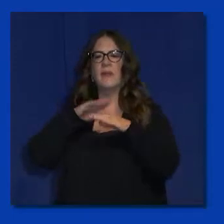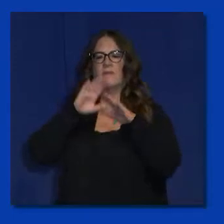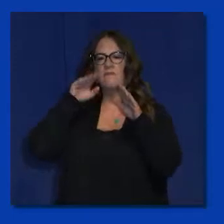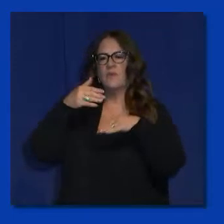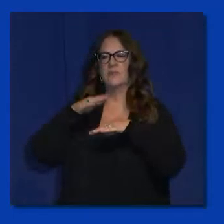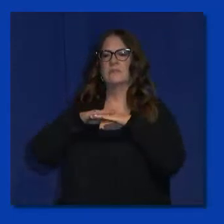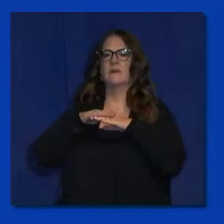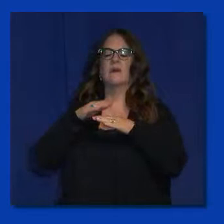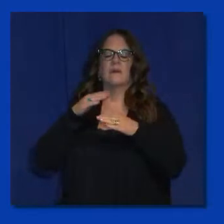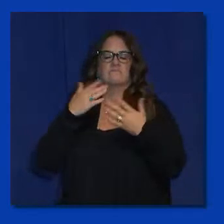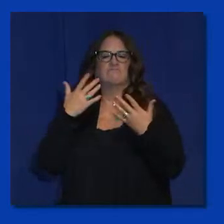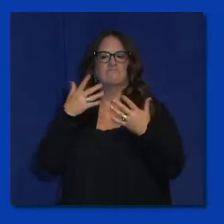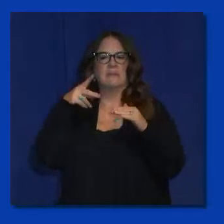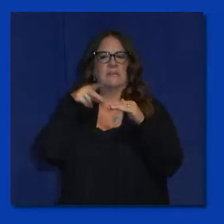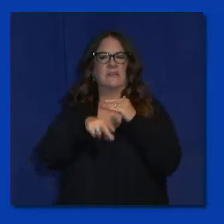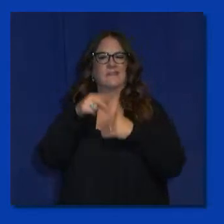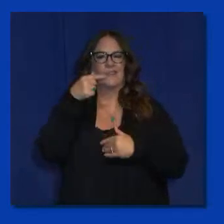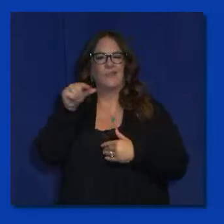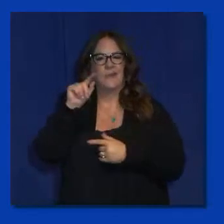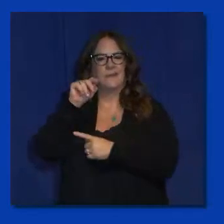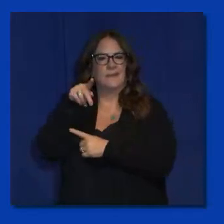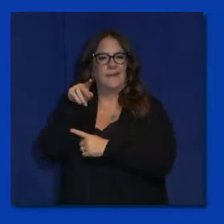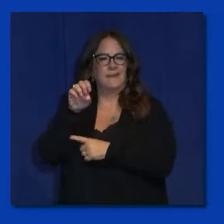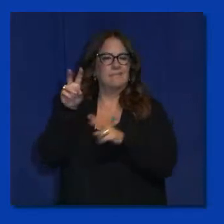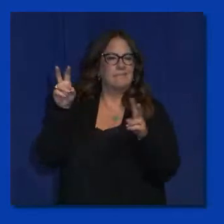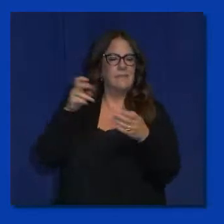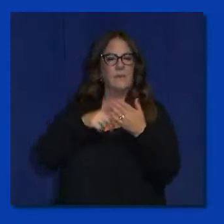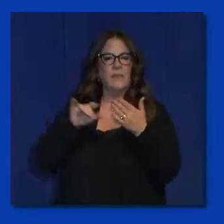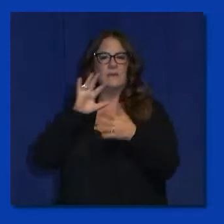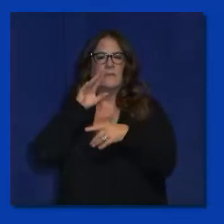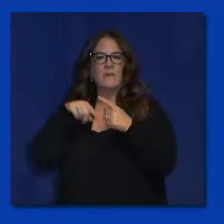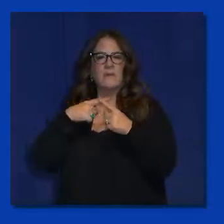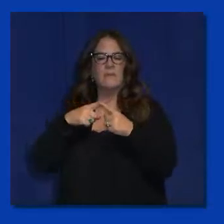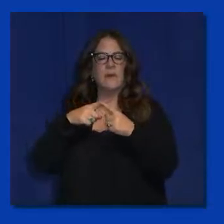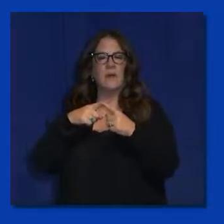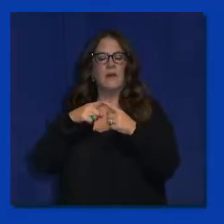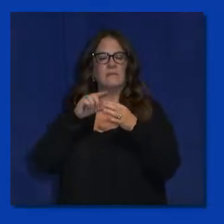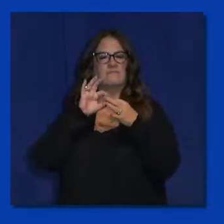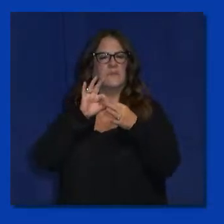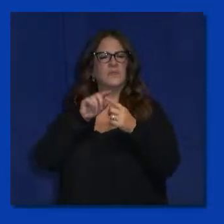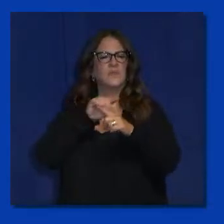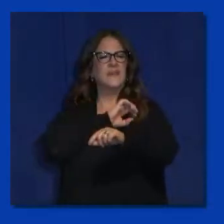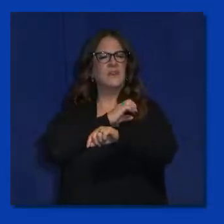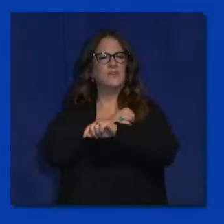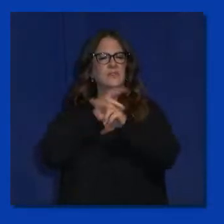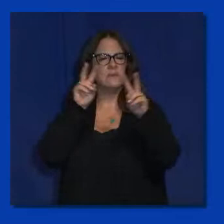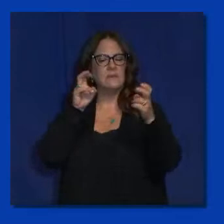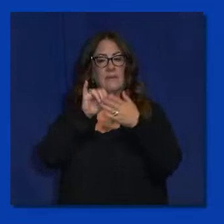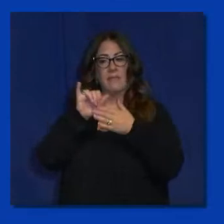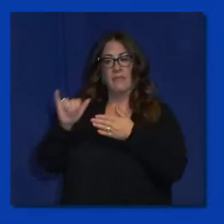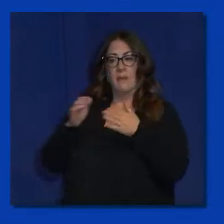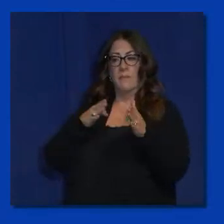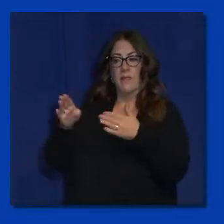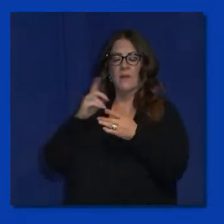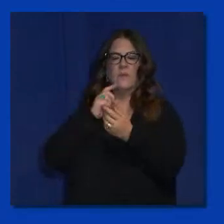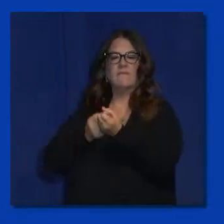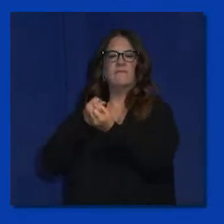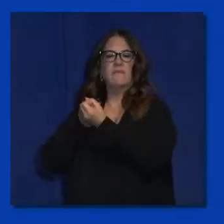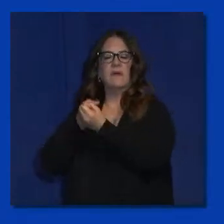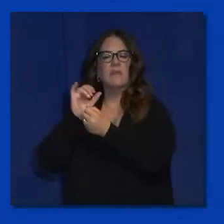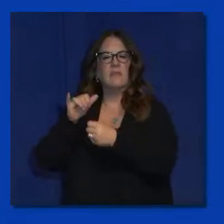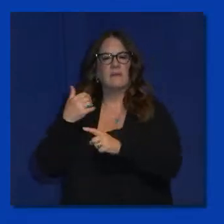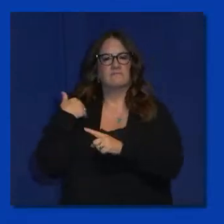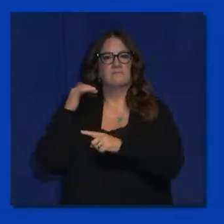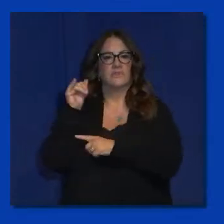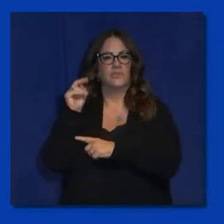cutting green tape. Green tape, we're going to talk about that in energy in a second. That plan now, again, we're funding. That's what we did in